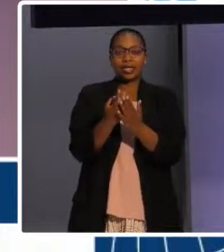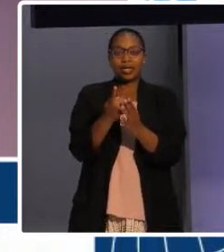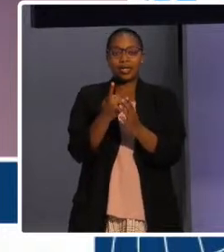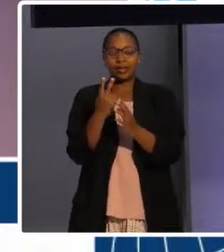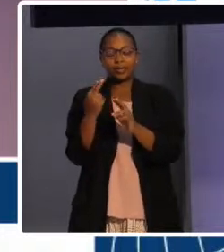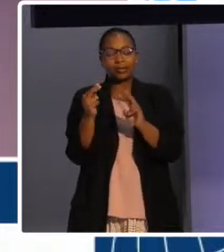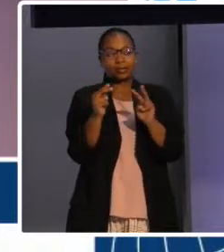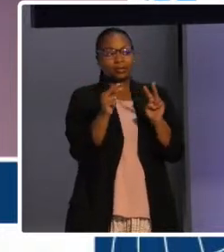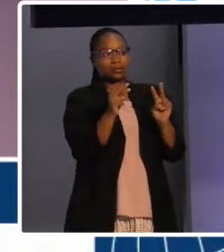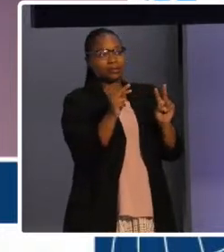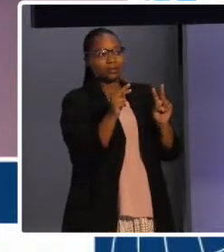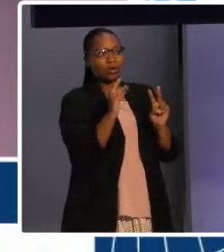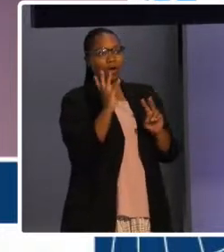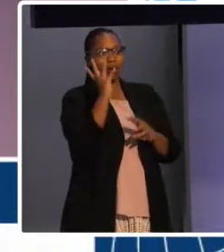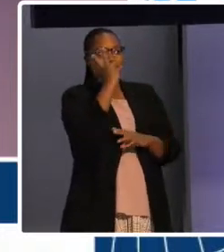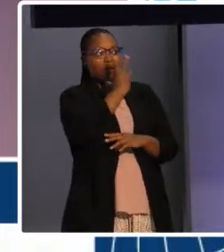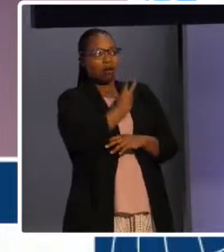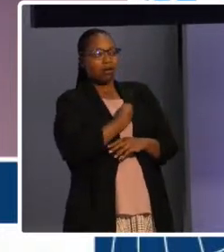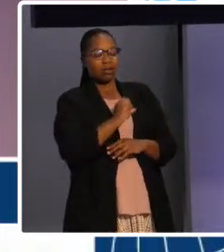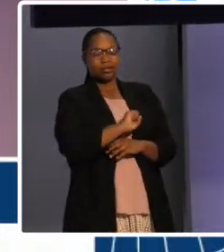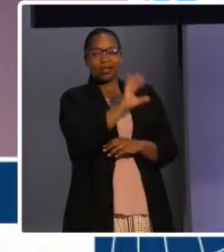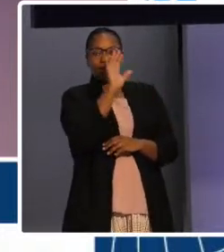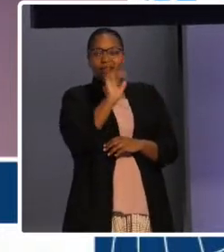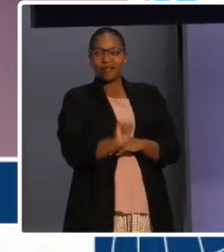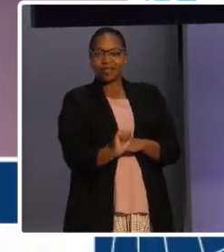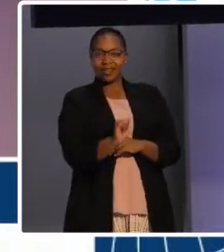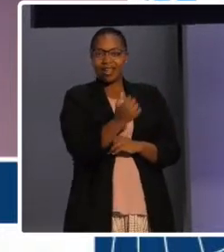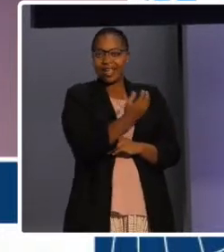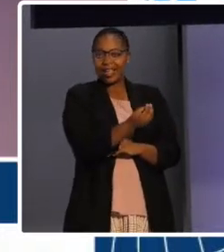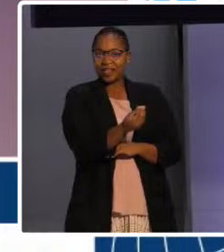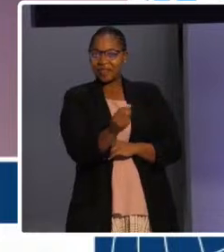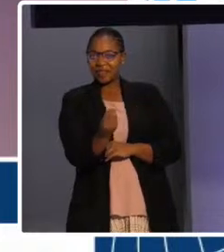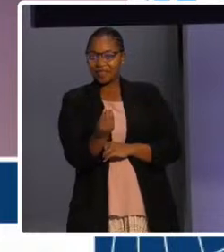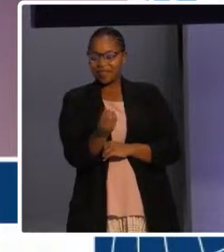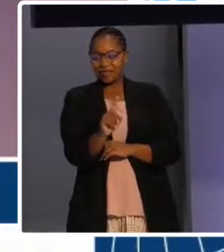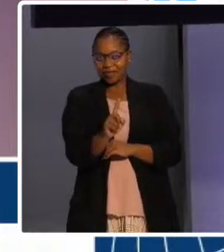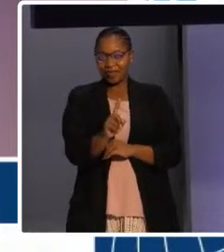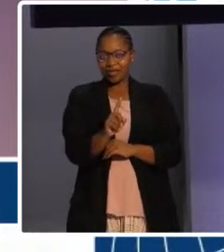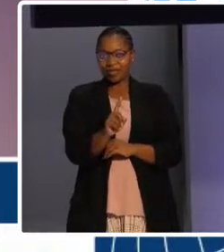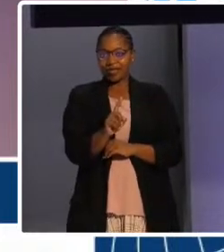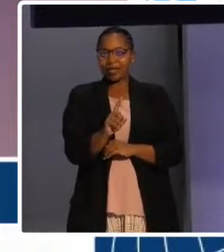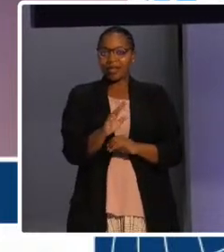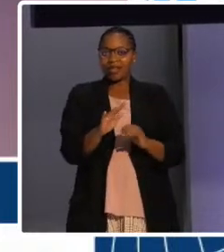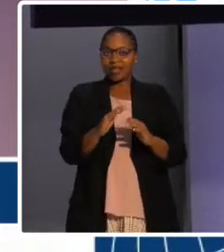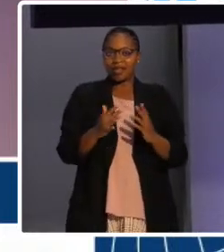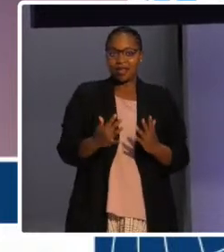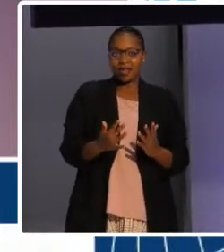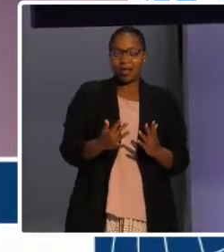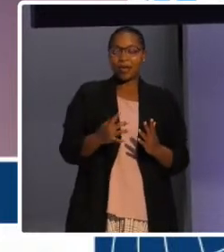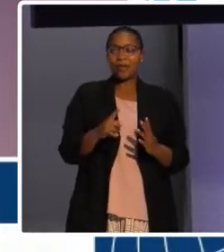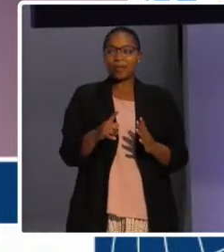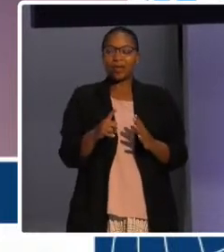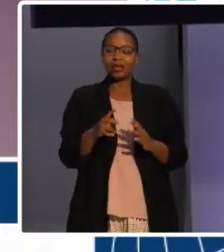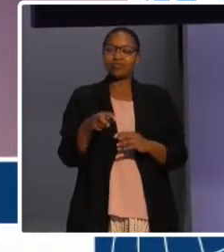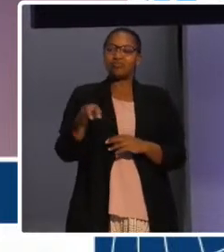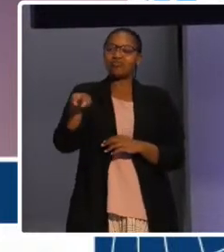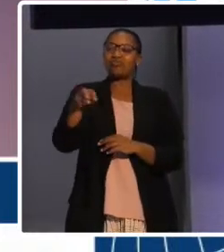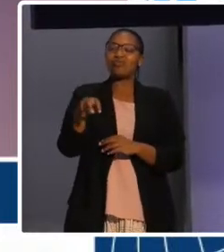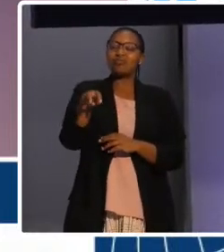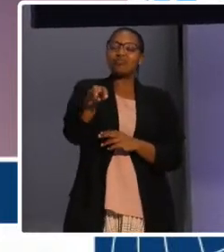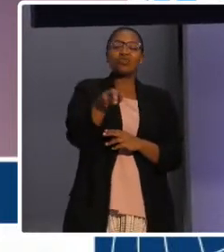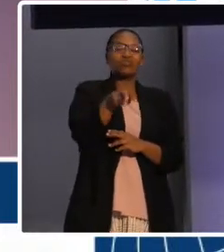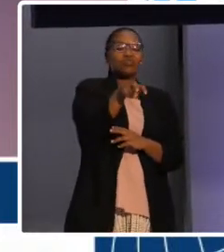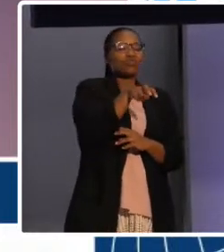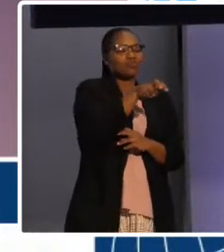Africa that our country has to offer by way of tourist attraction.